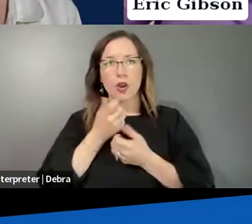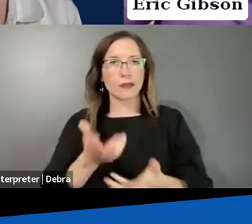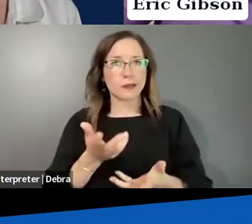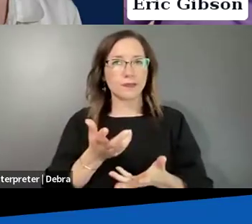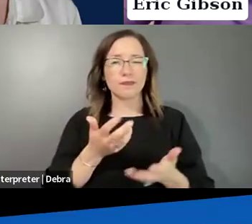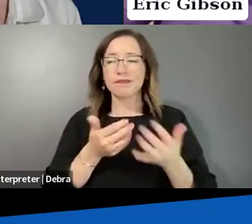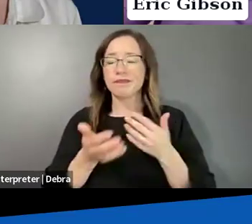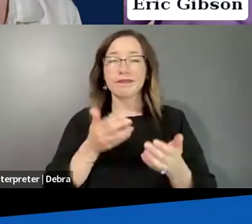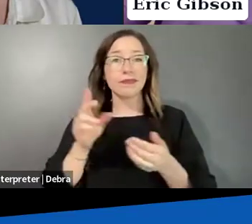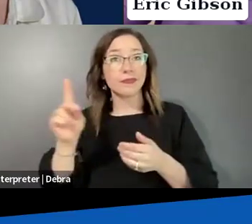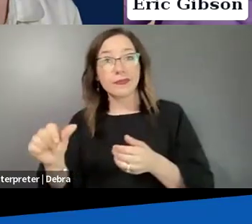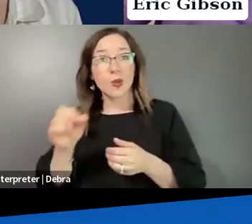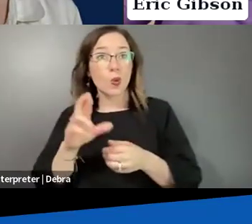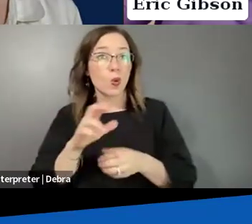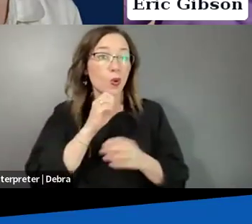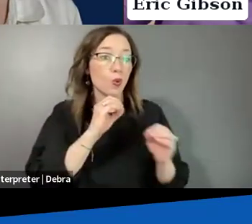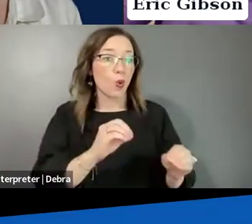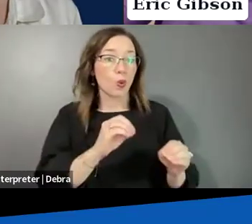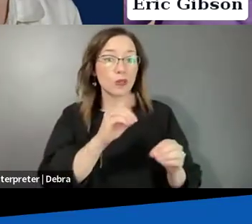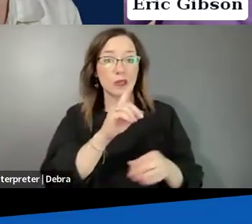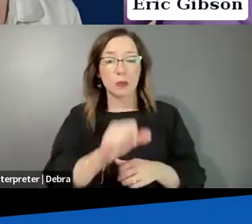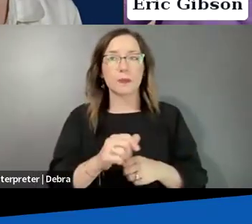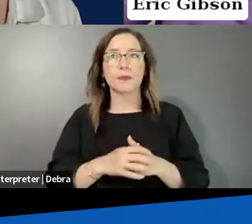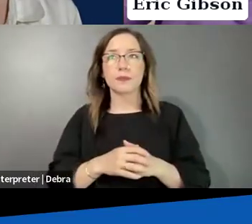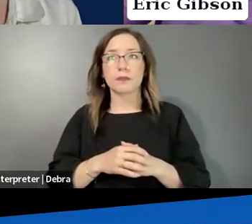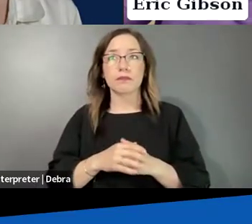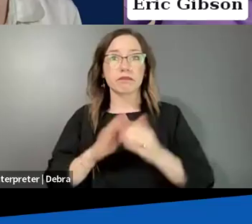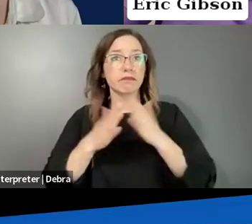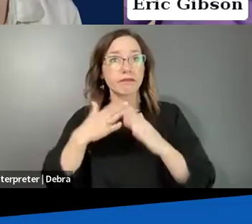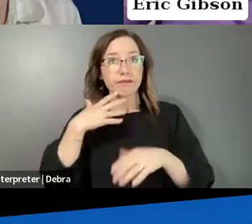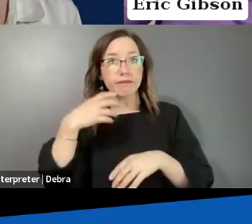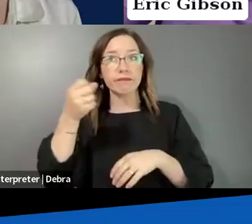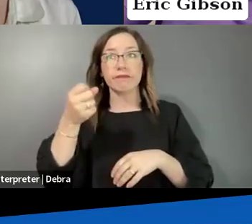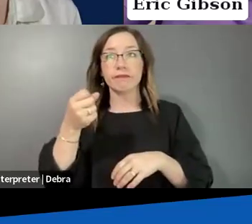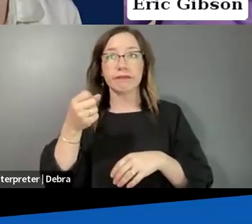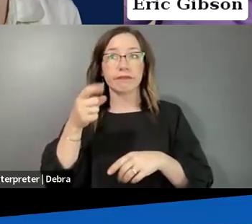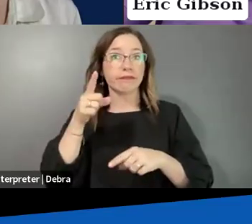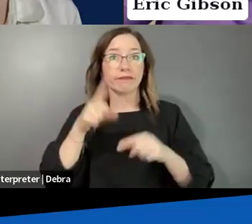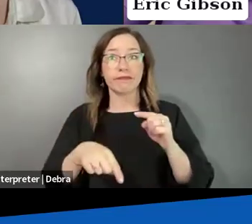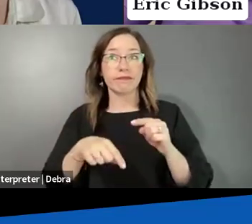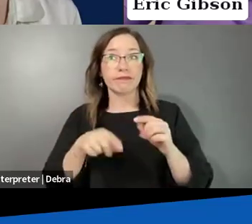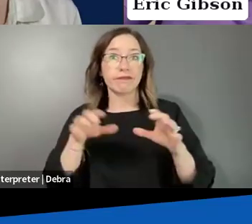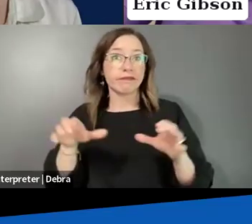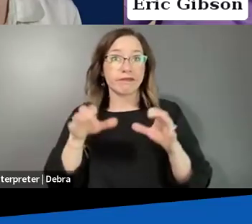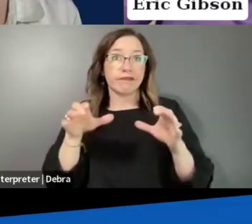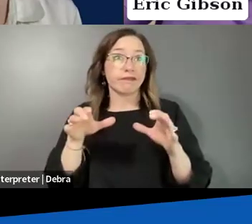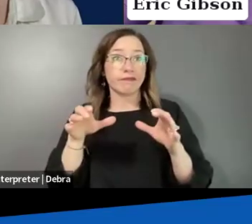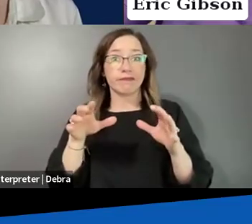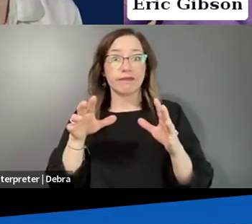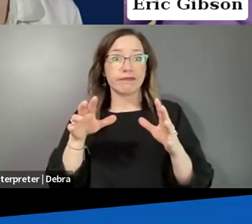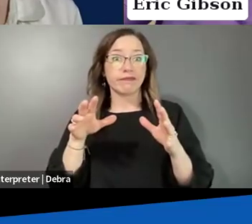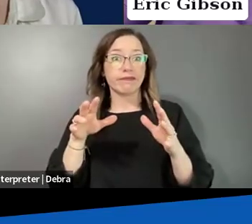have a disability or not. As you age, you will not be able to perform sexually like